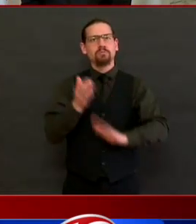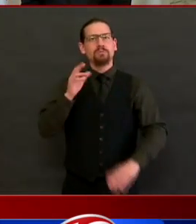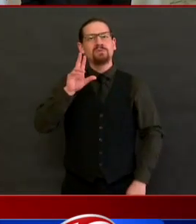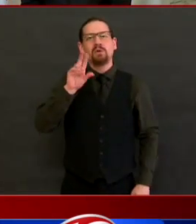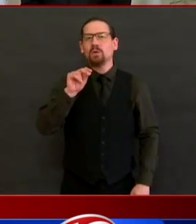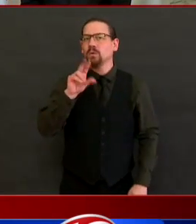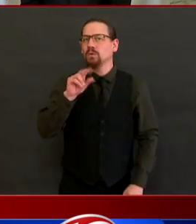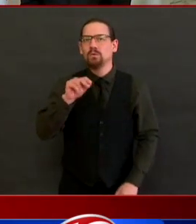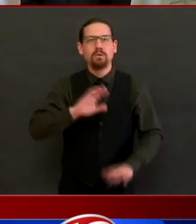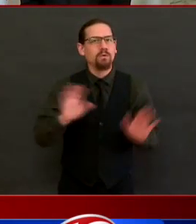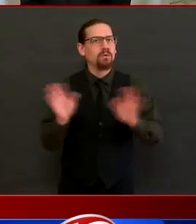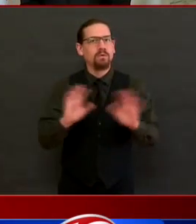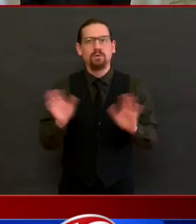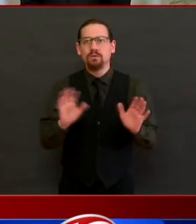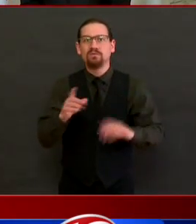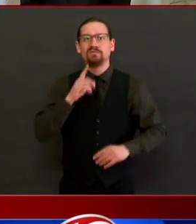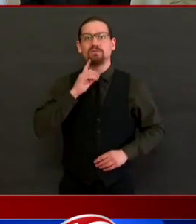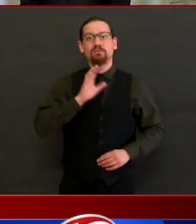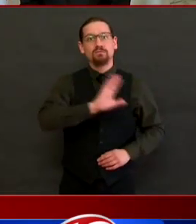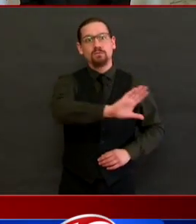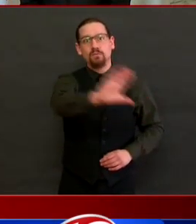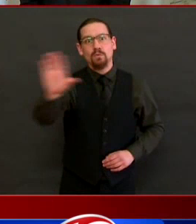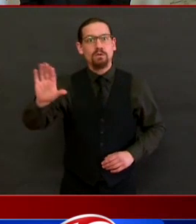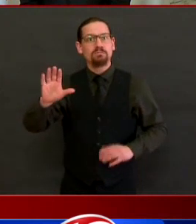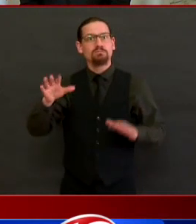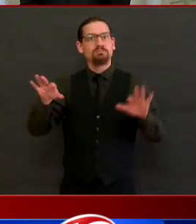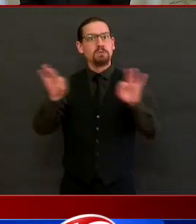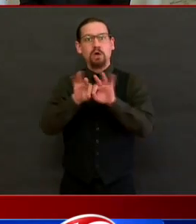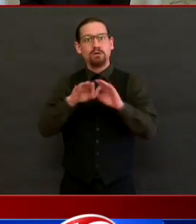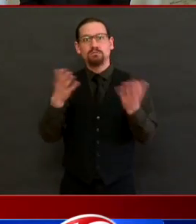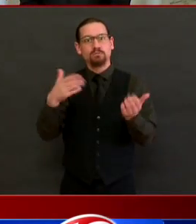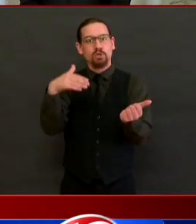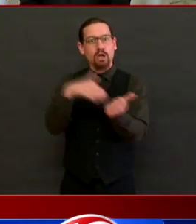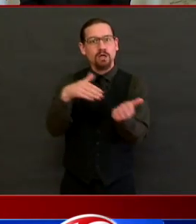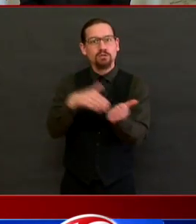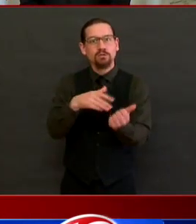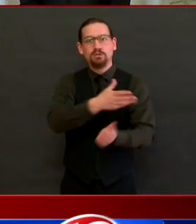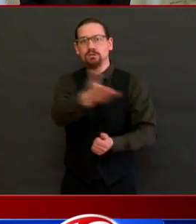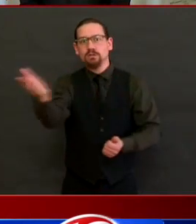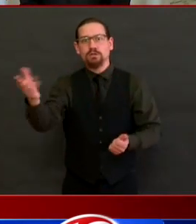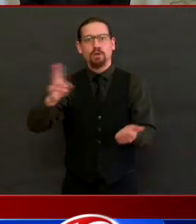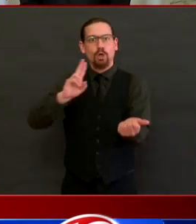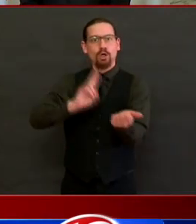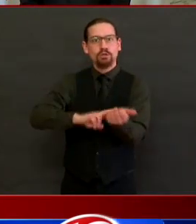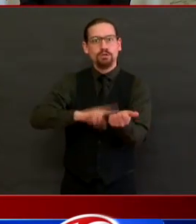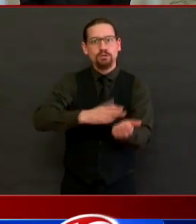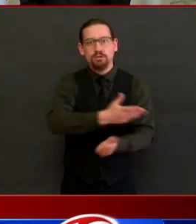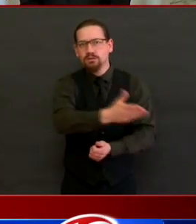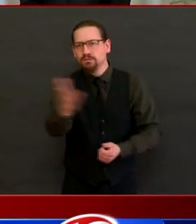your courage and your bravery, and thank God we have you. And know that we get up every day to do